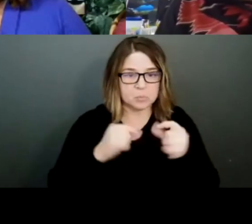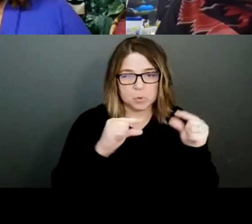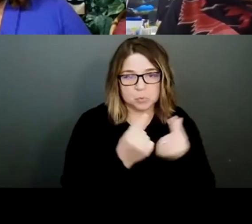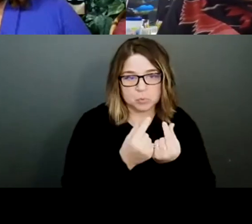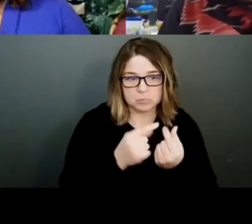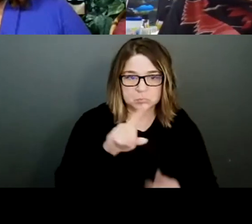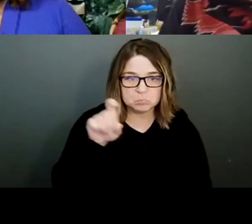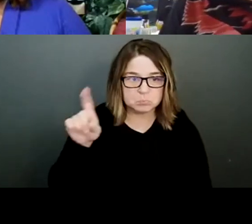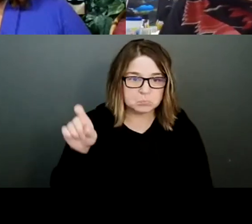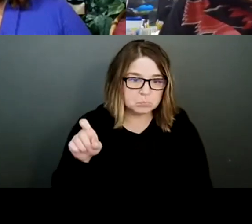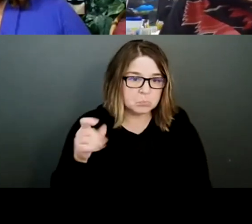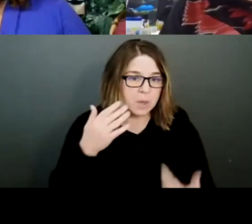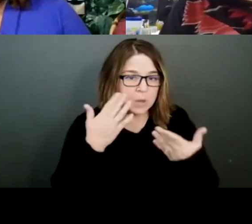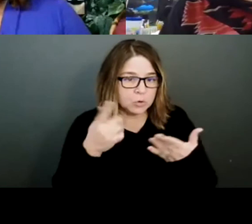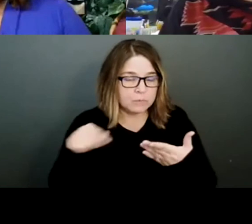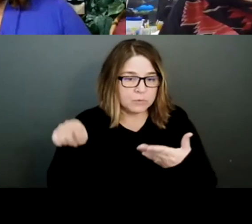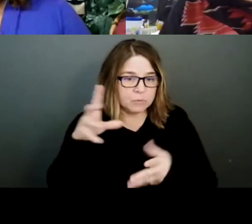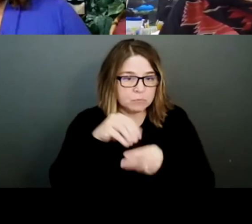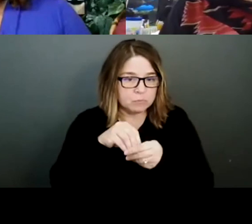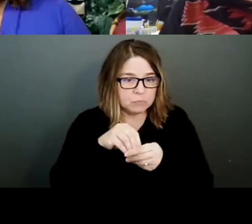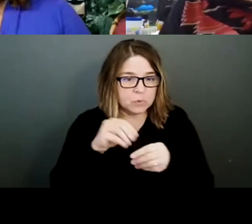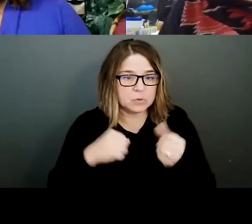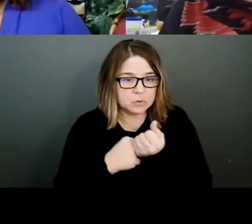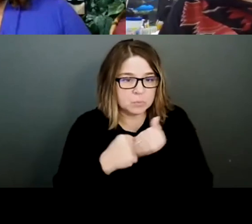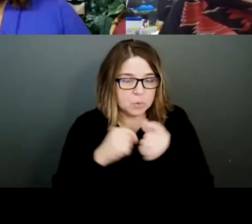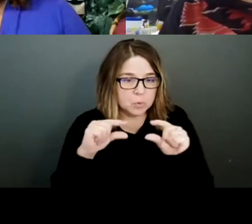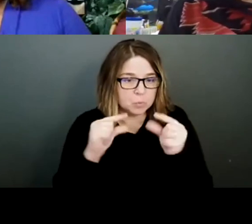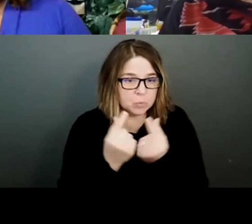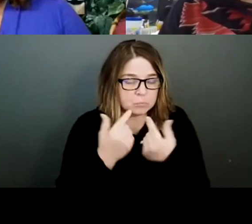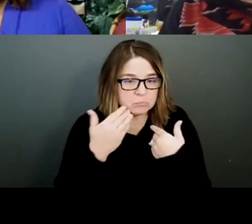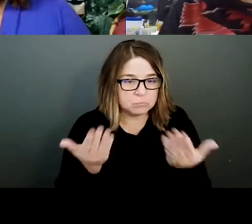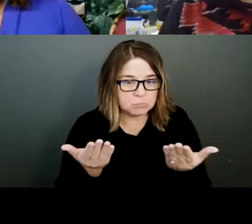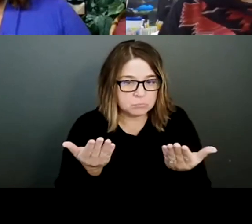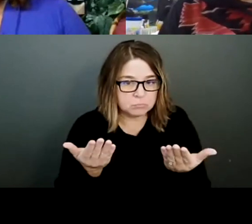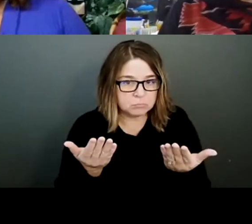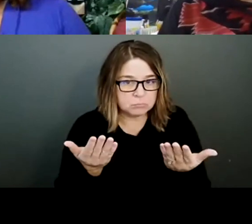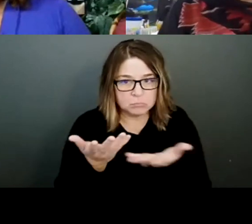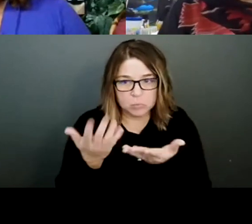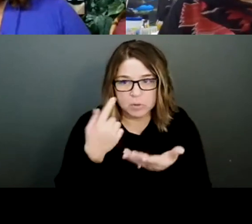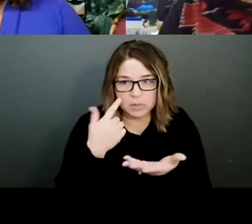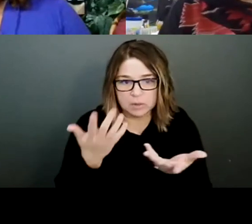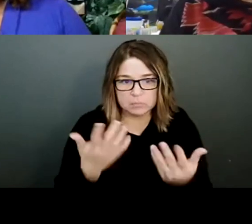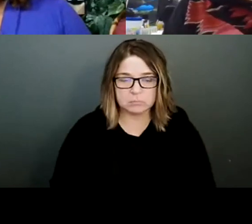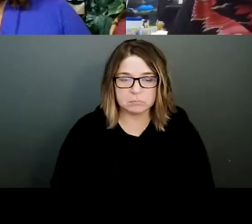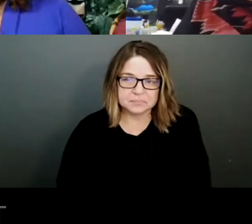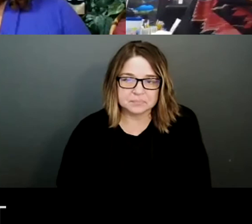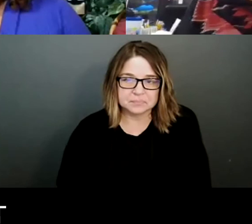of you are part of support groups, or do you have any thoughts on that?